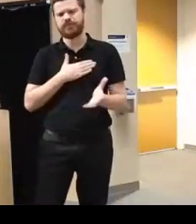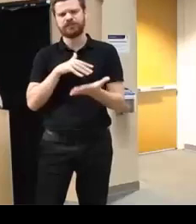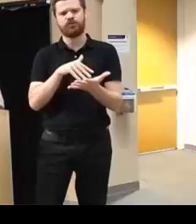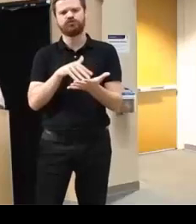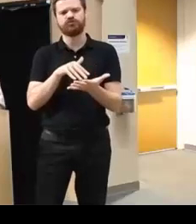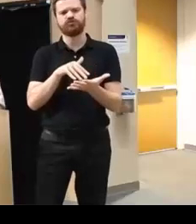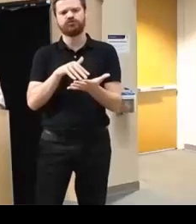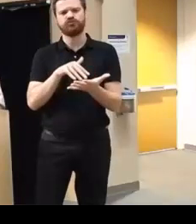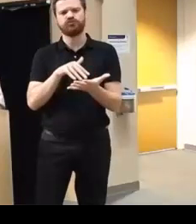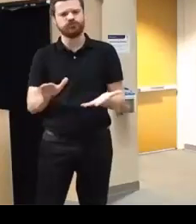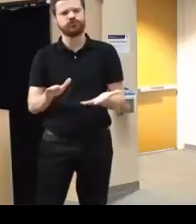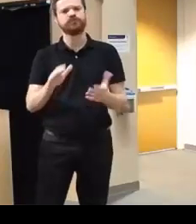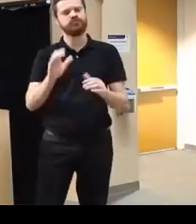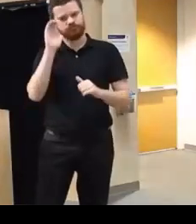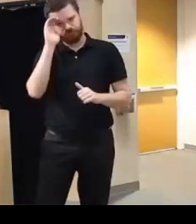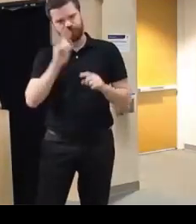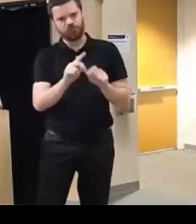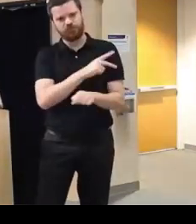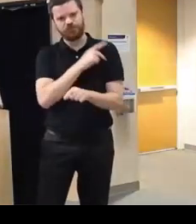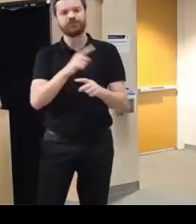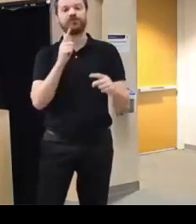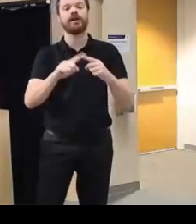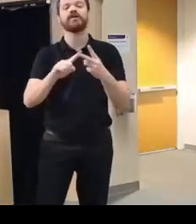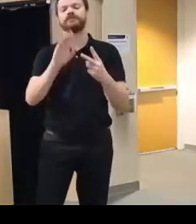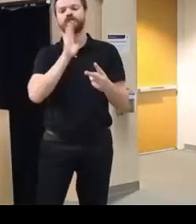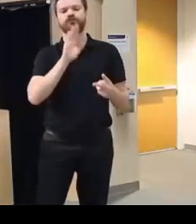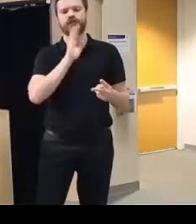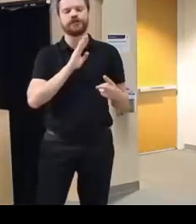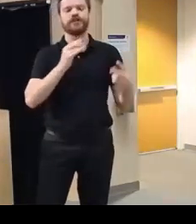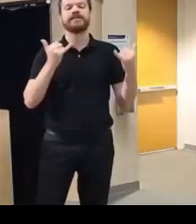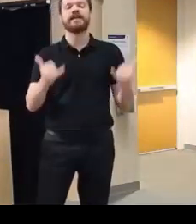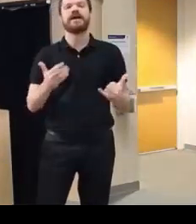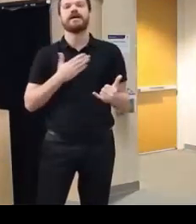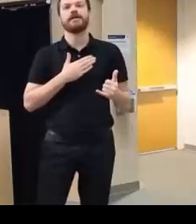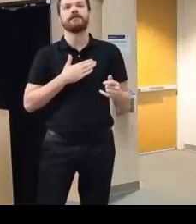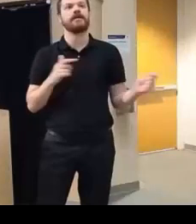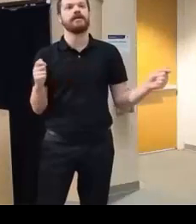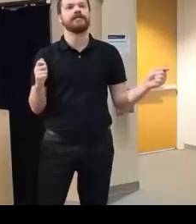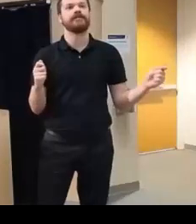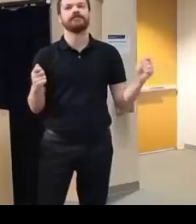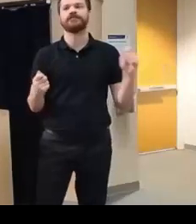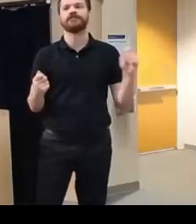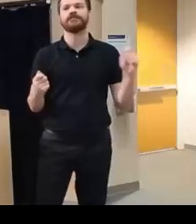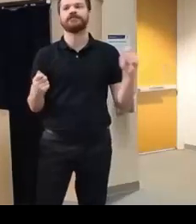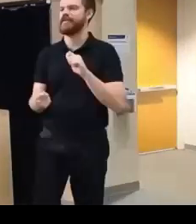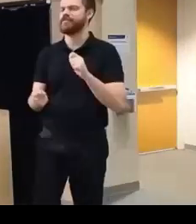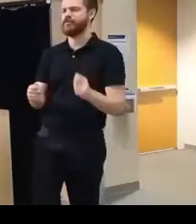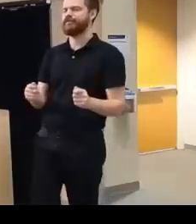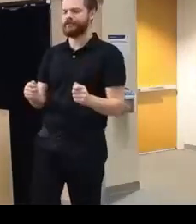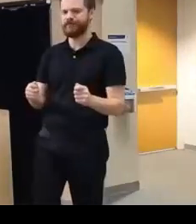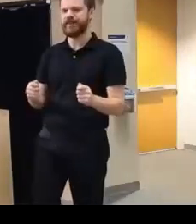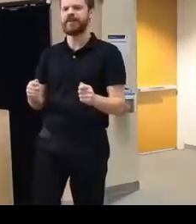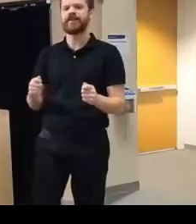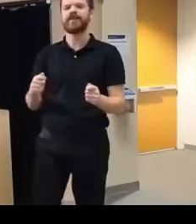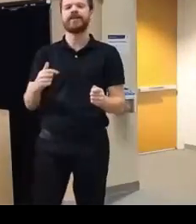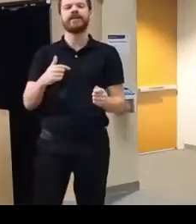listening to patients, and also thinking about that frustration. So all of a sudden my thinking shifted a little bit, because when I was